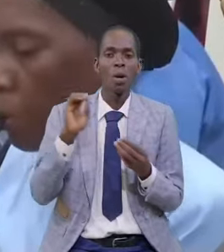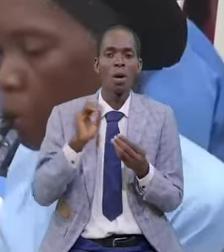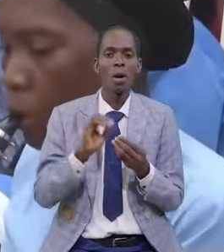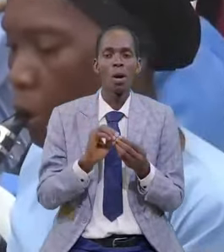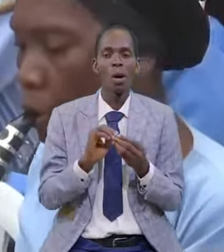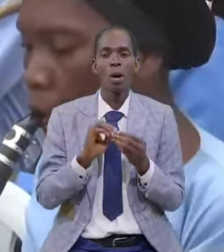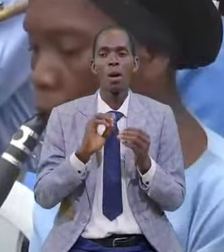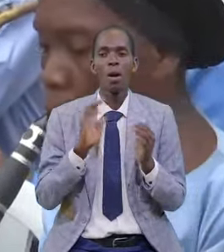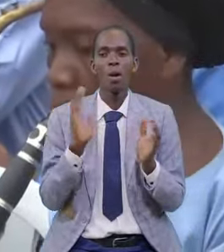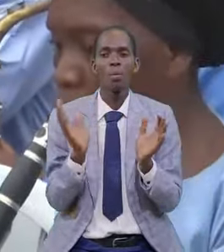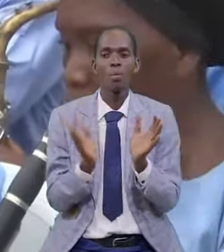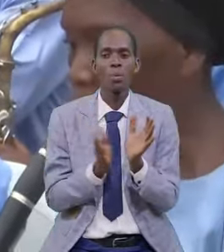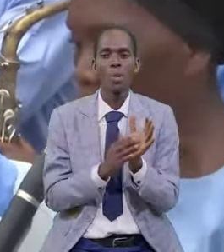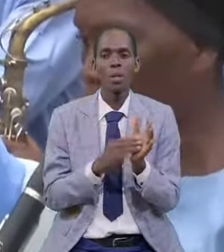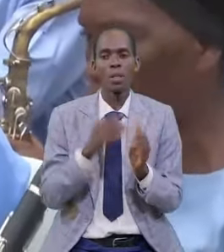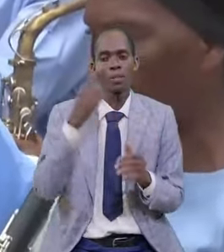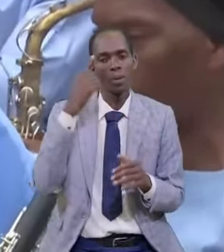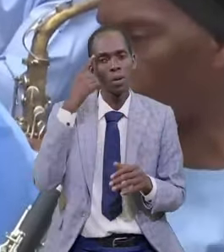Tri